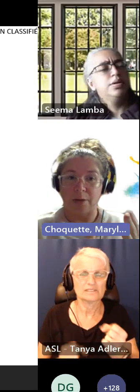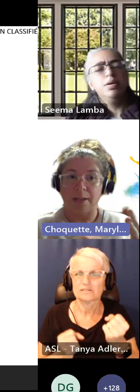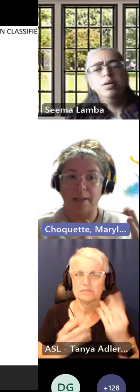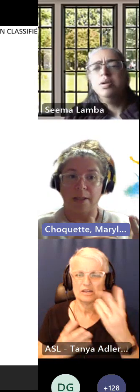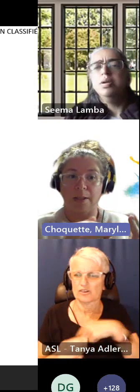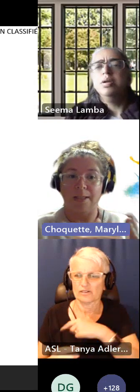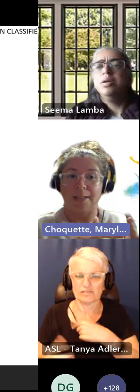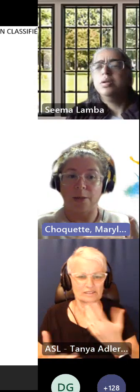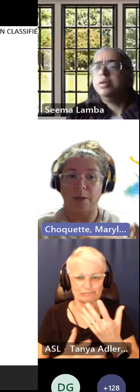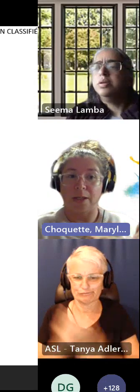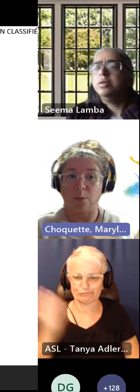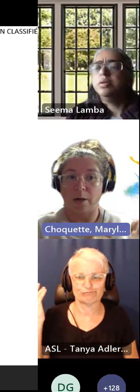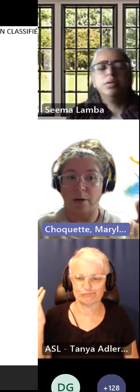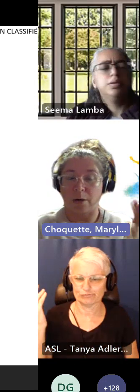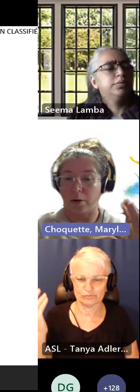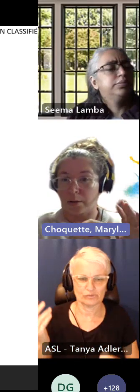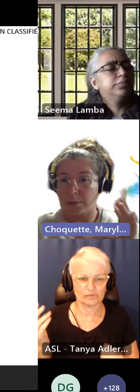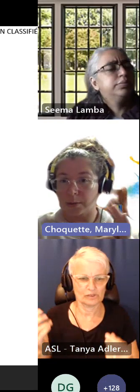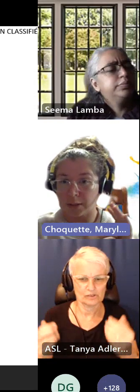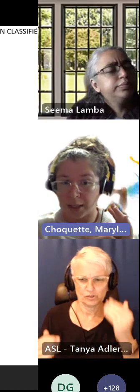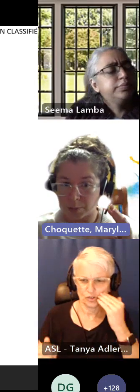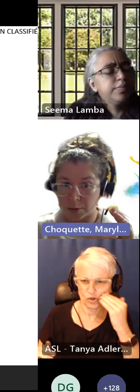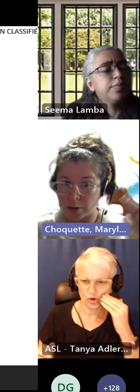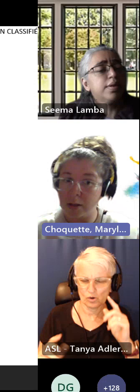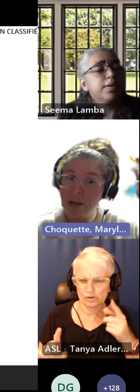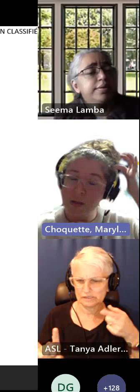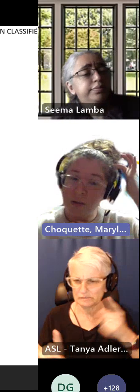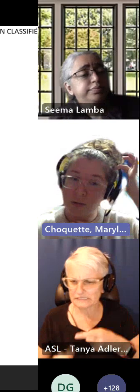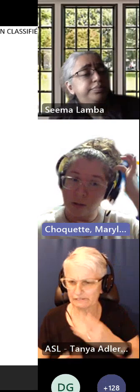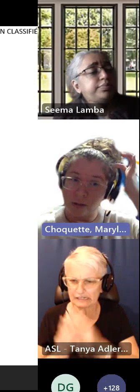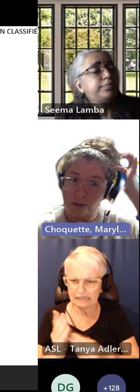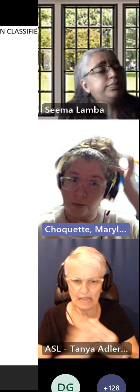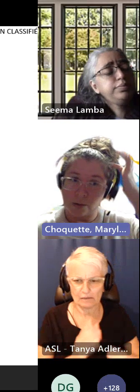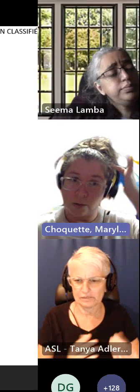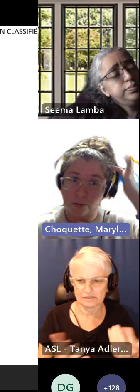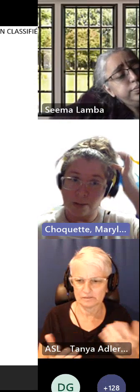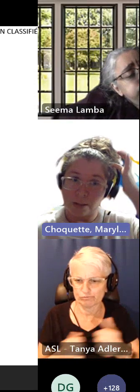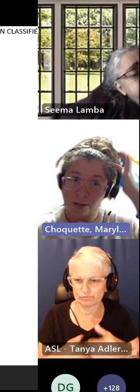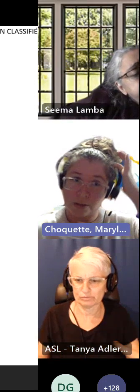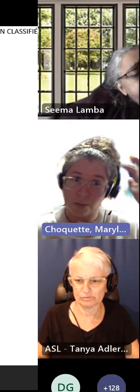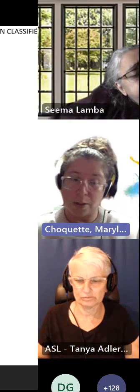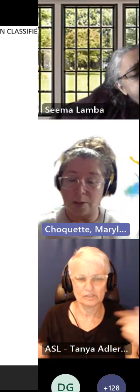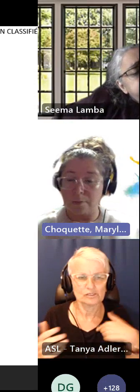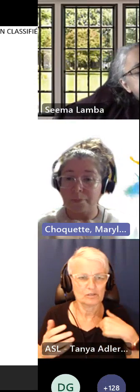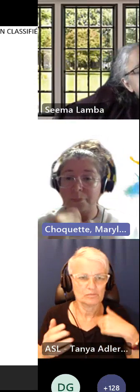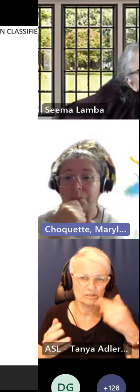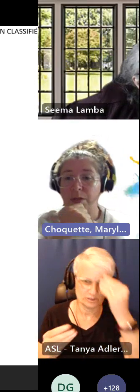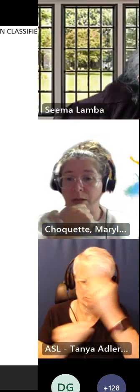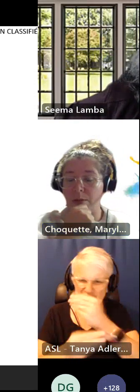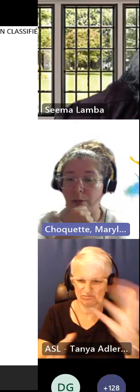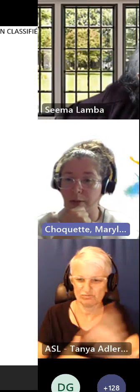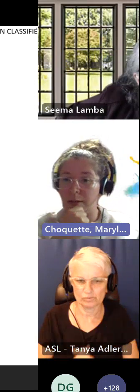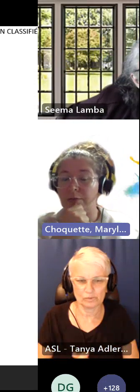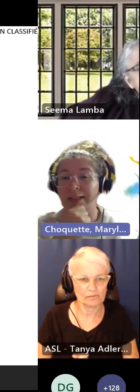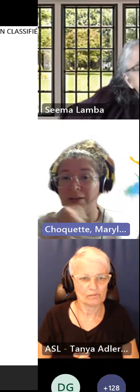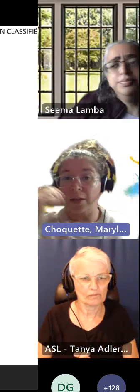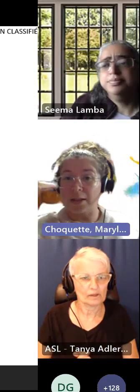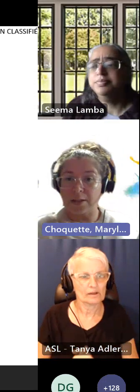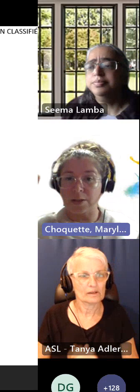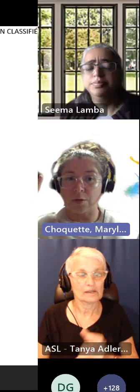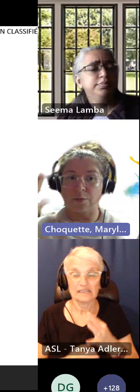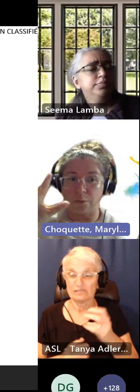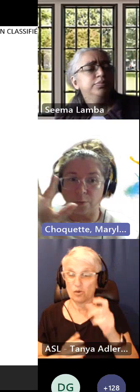to disaggregate where our specific gaps are. So I just want to raise that consideration. But if